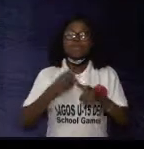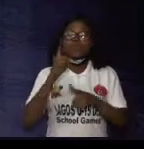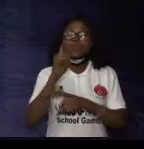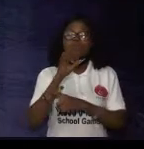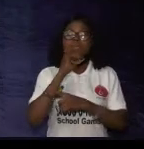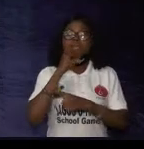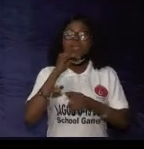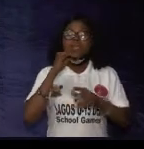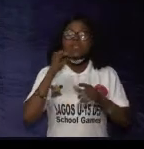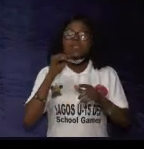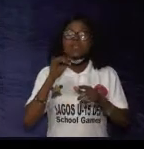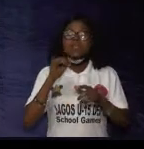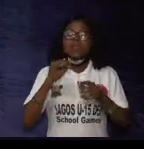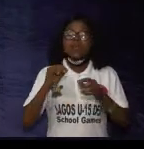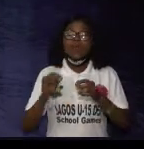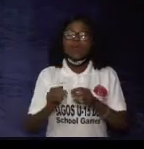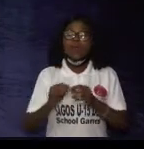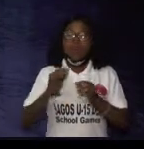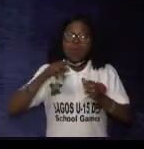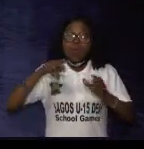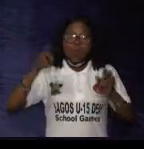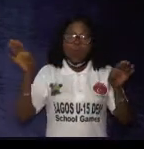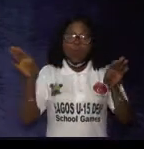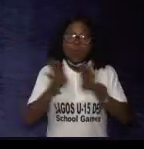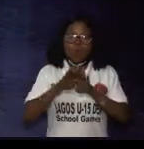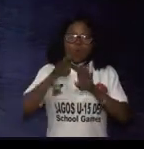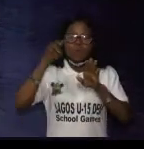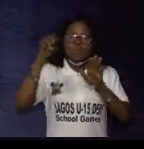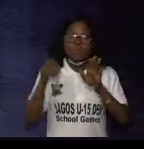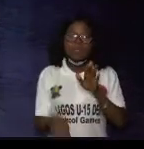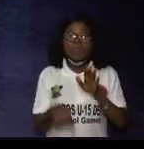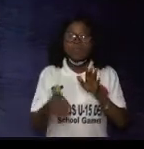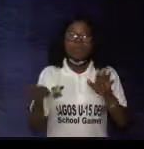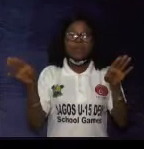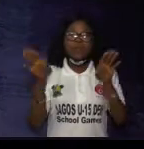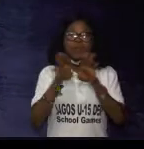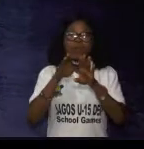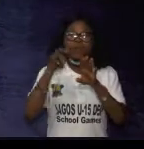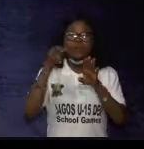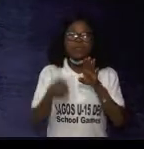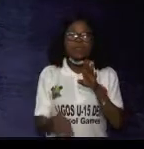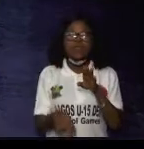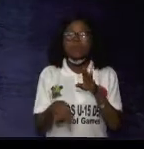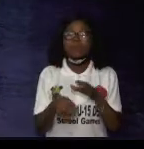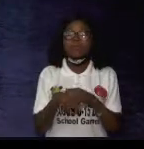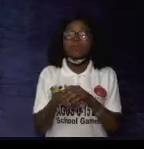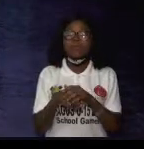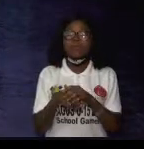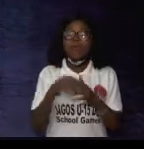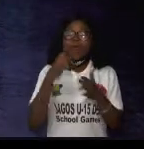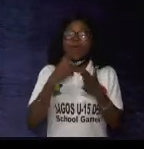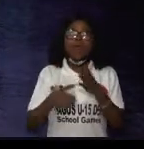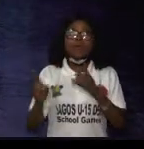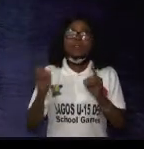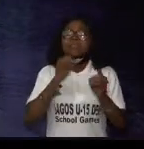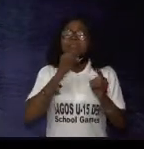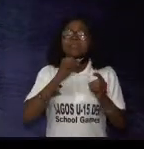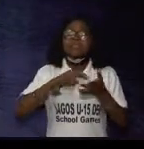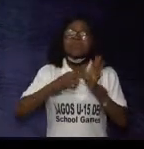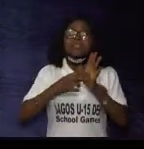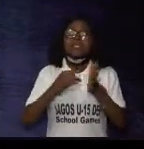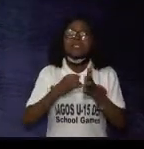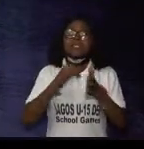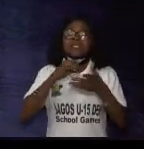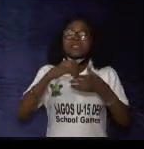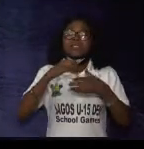The first one we are looking at today is close down. Close down. What does